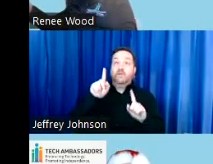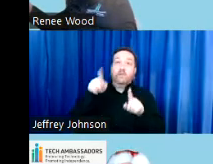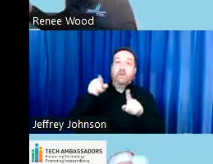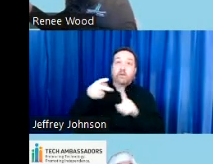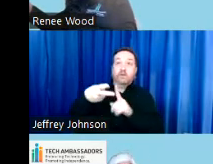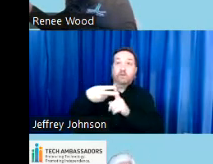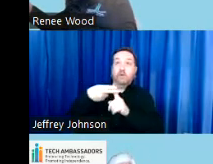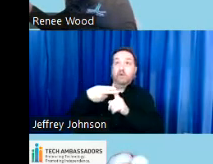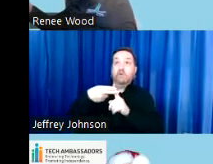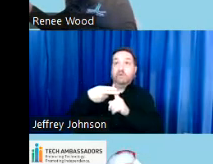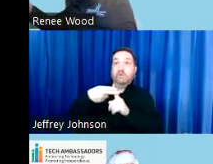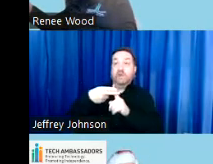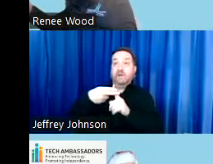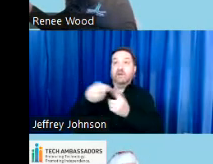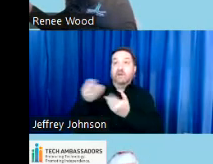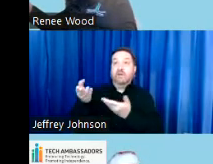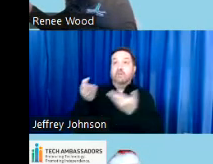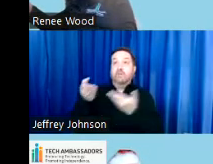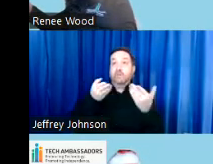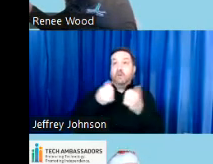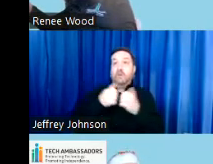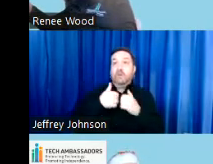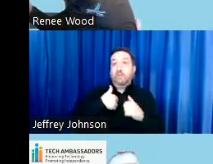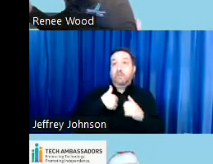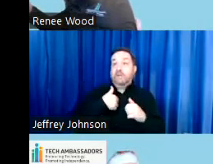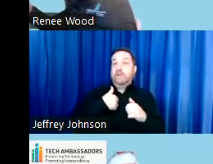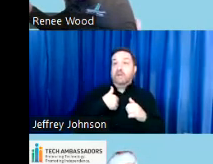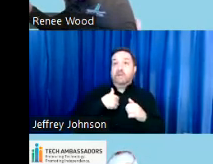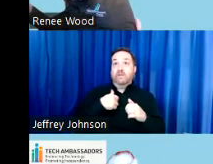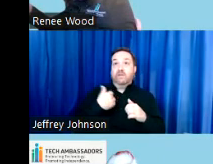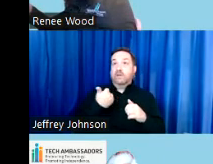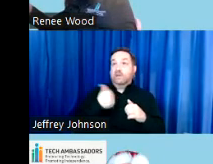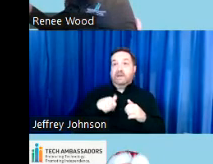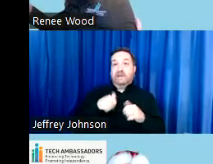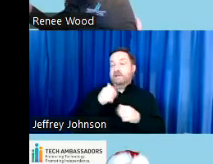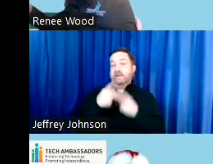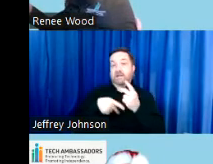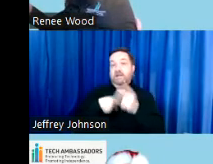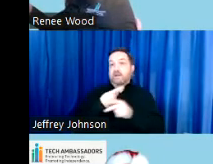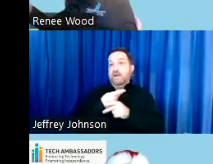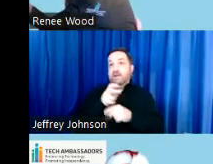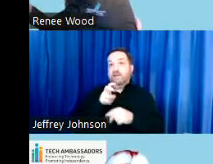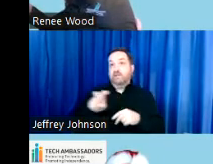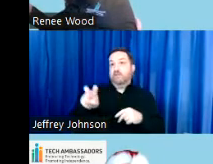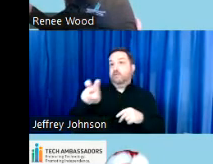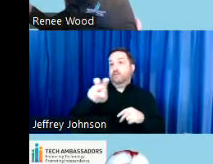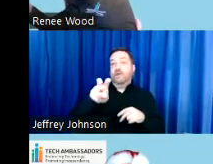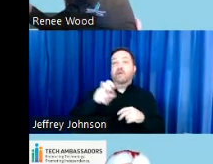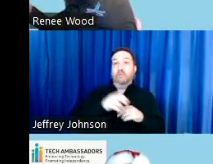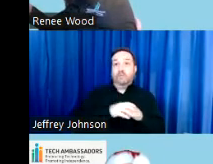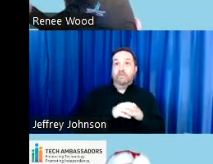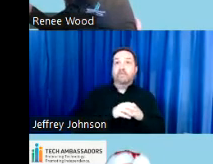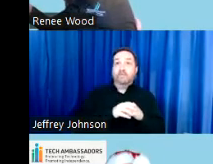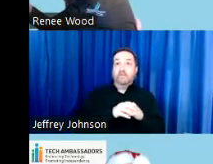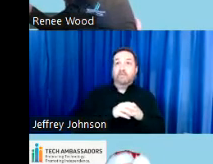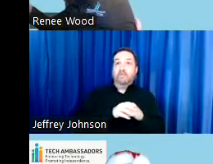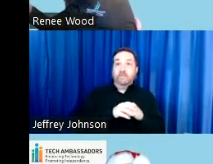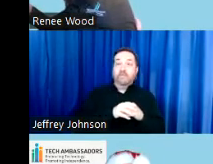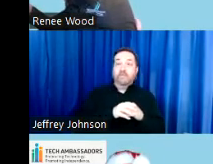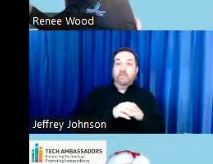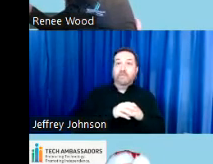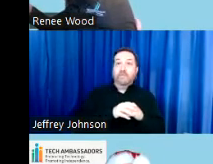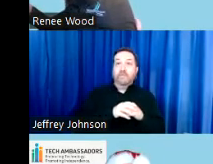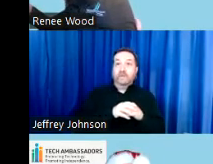hotel or any kind of a trip. It folds up